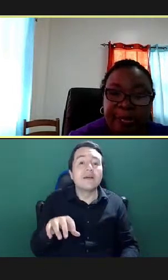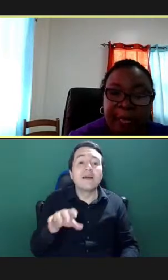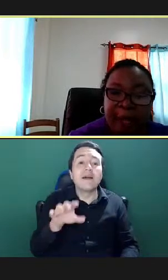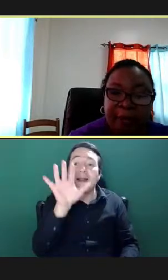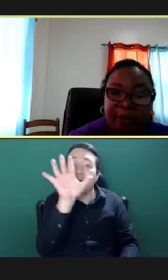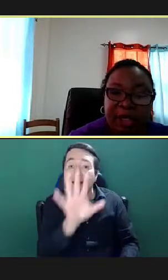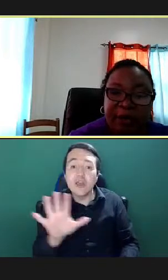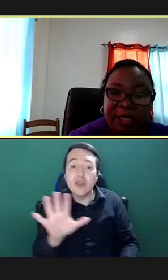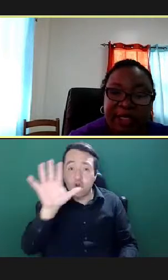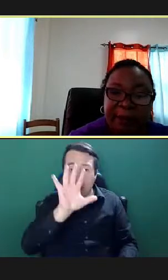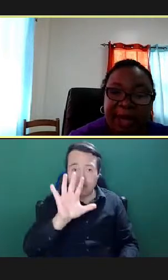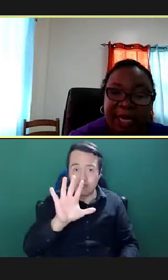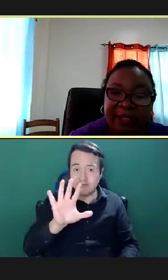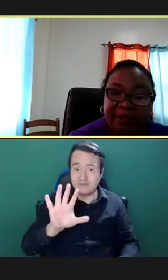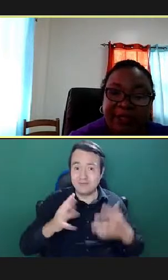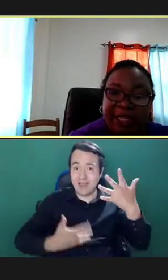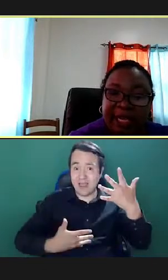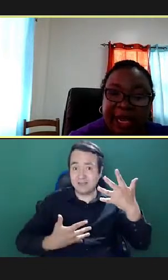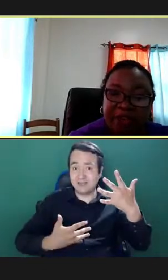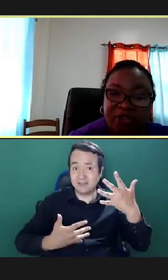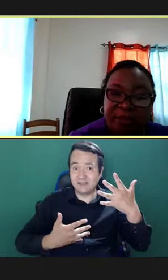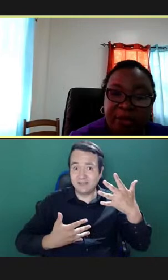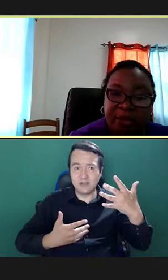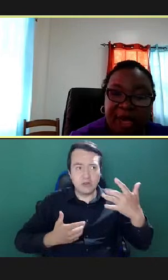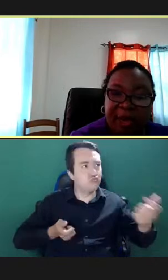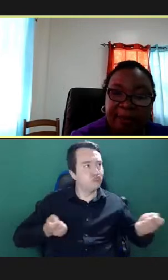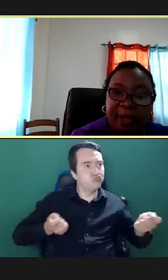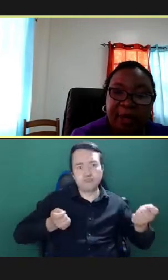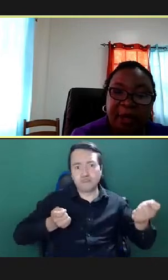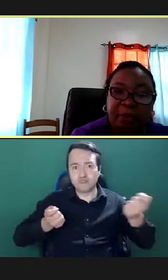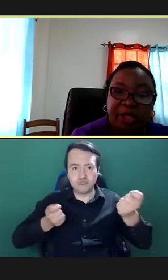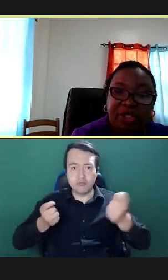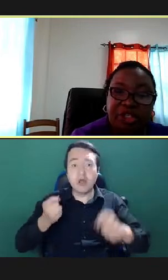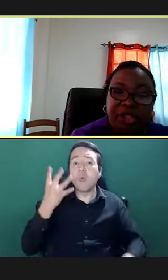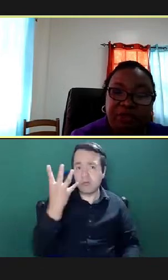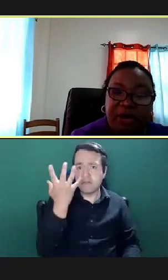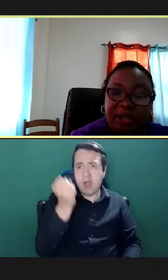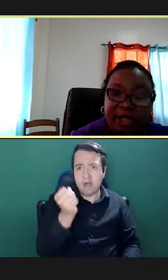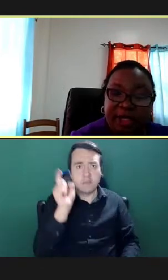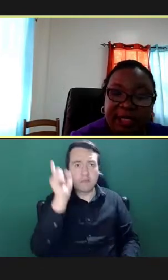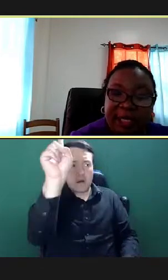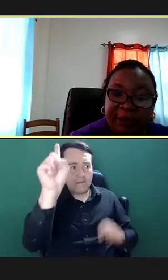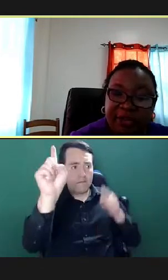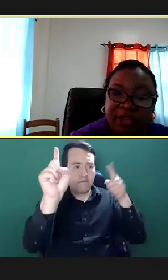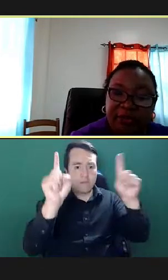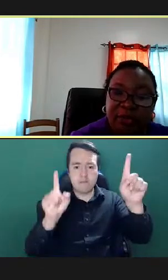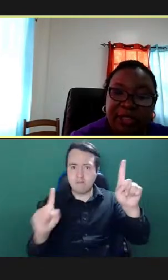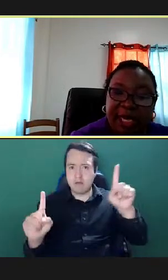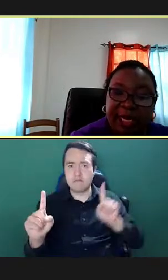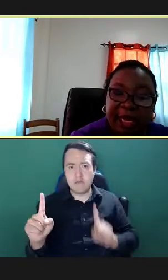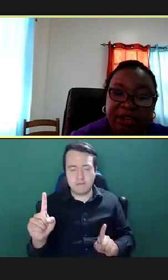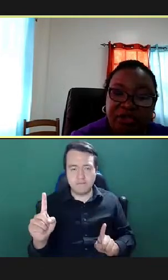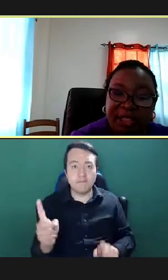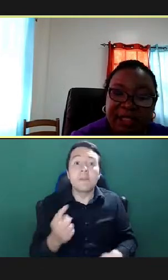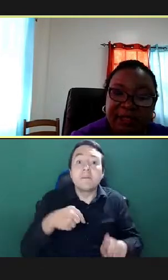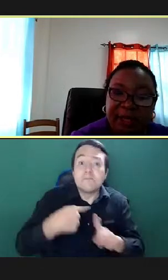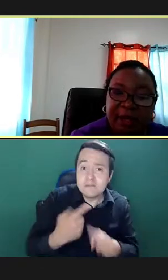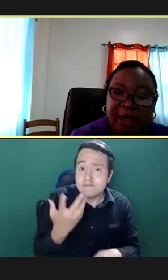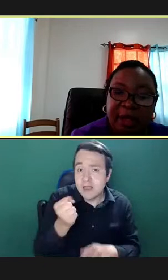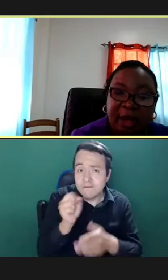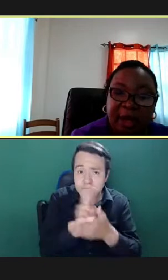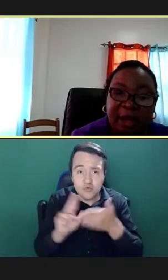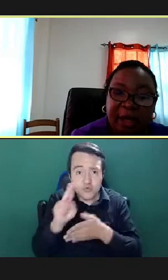issue, there is the Masters of Psychiatry program, which graduates an average of 2